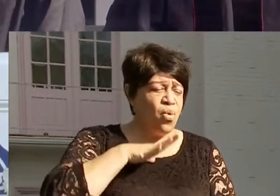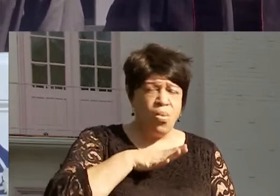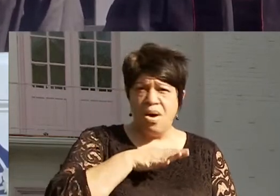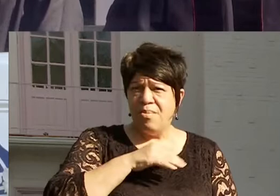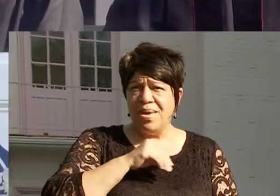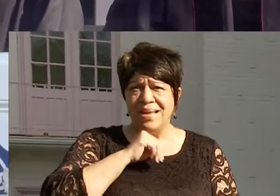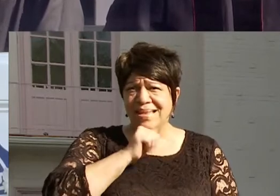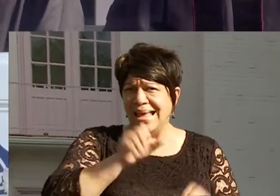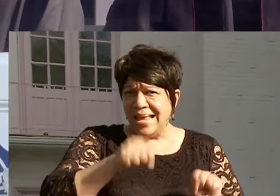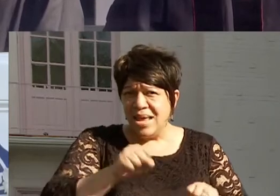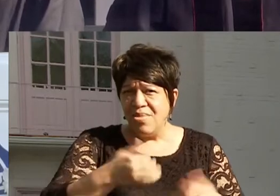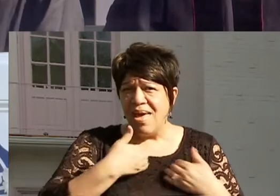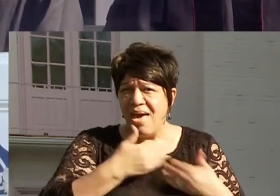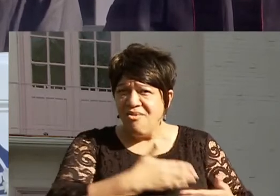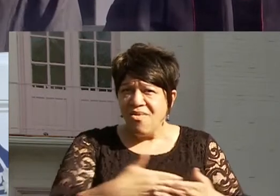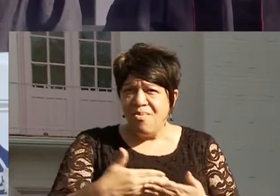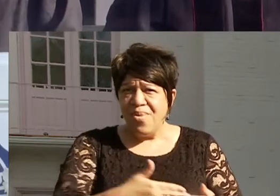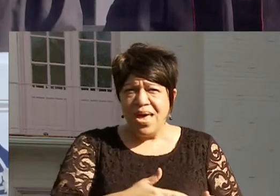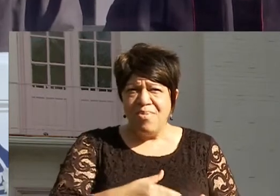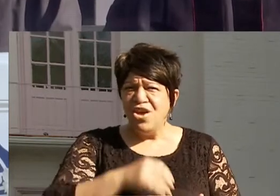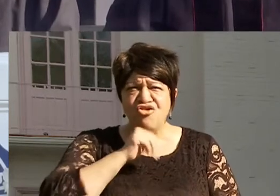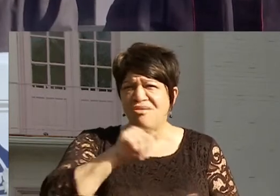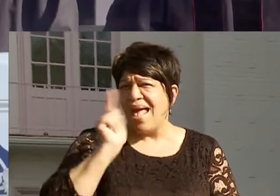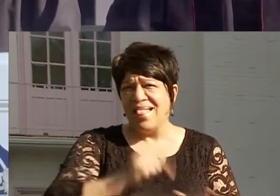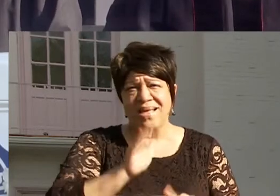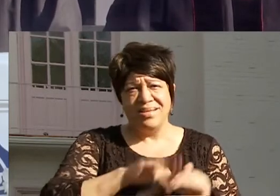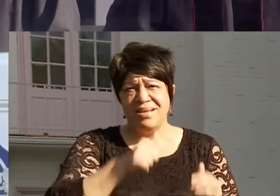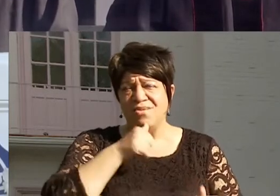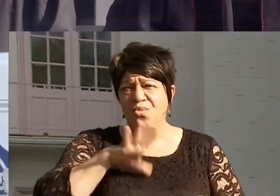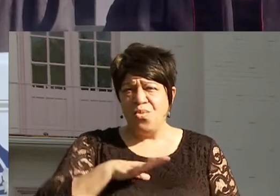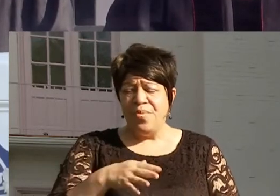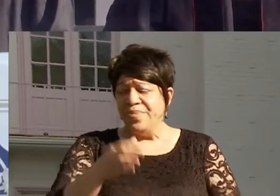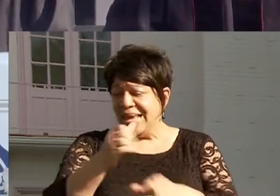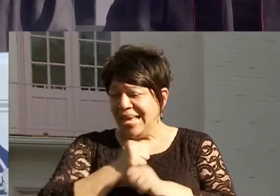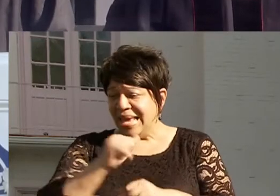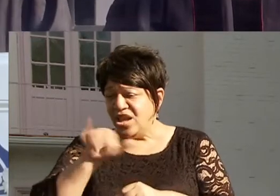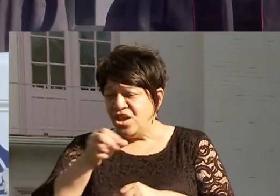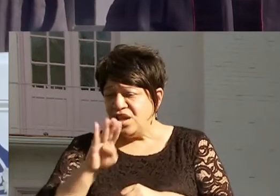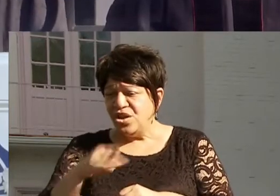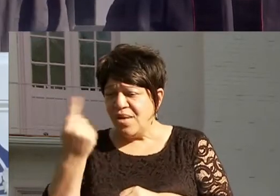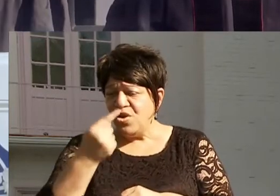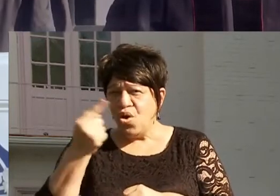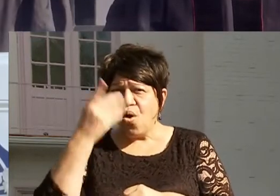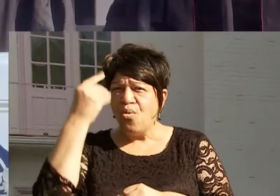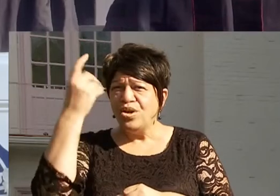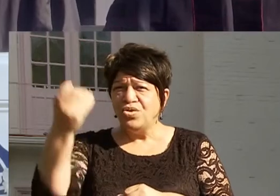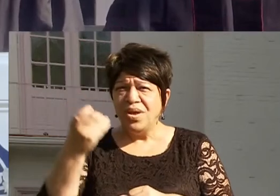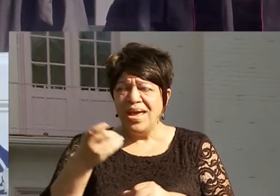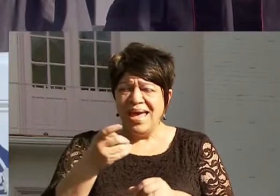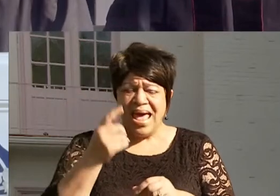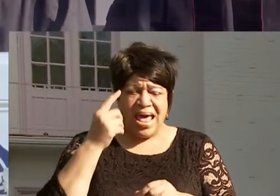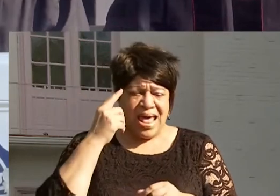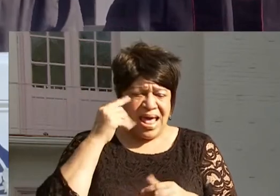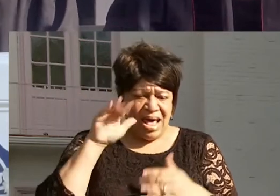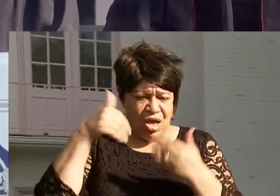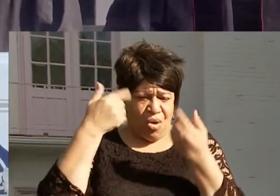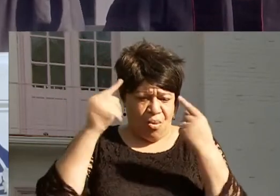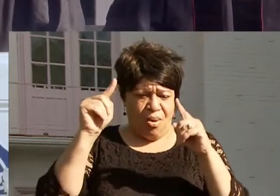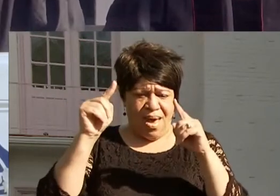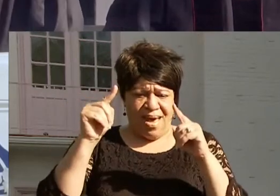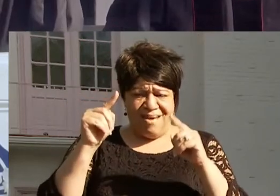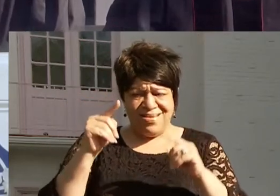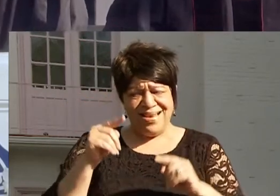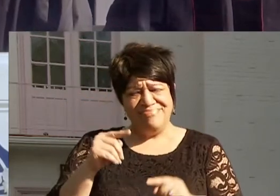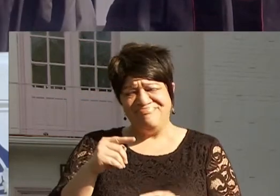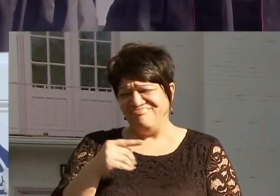woman. Getting that job you always dreamed of, then slowly learning that you never really loved that profession and would